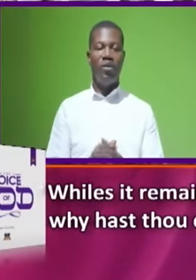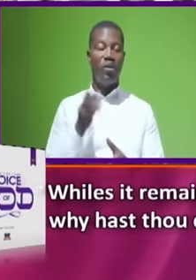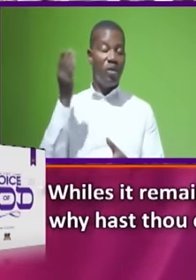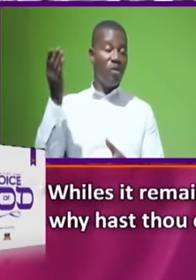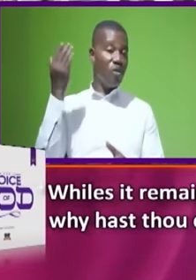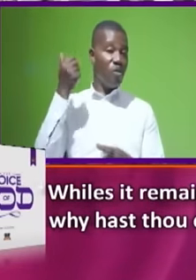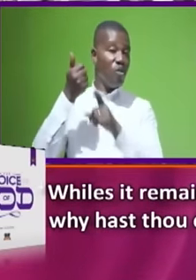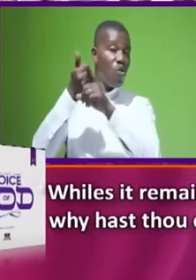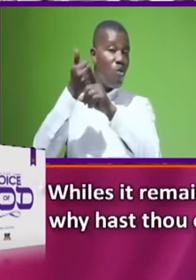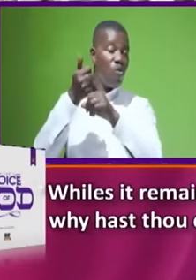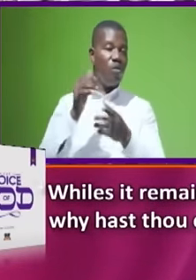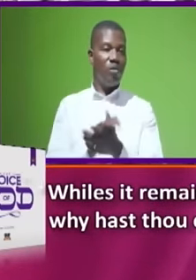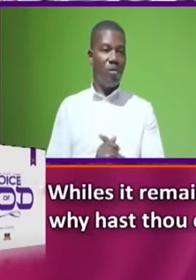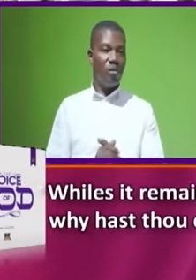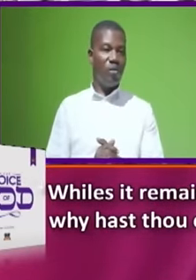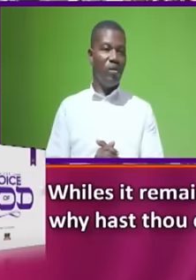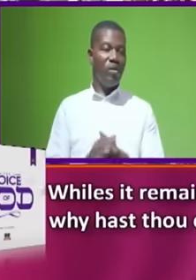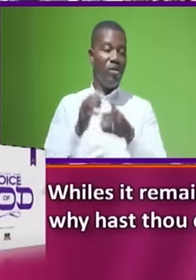was it not thy own?